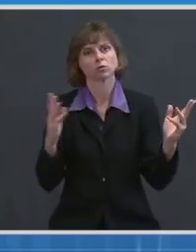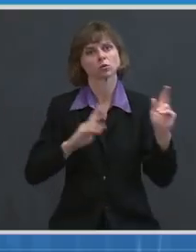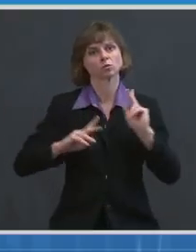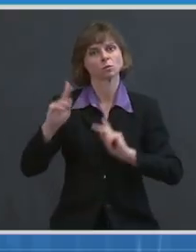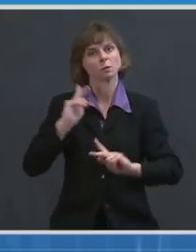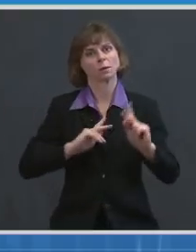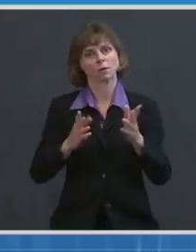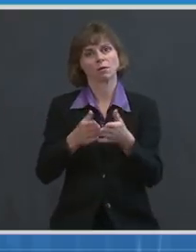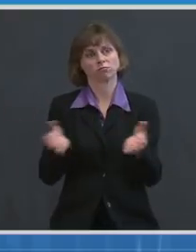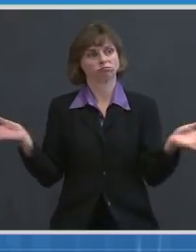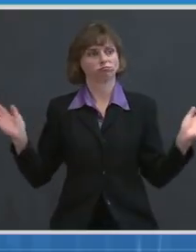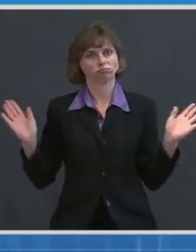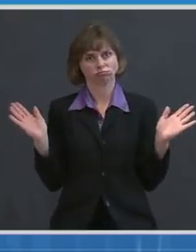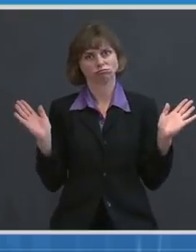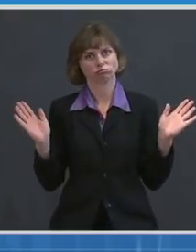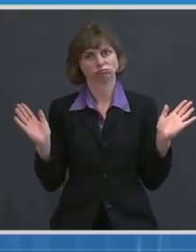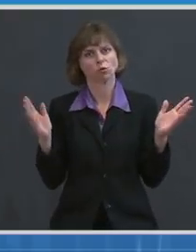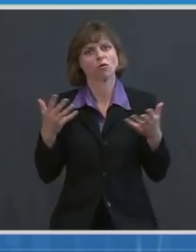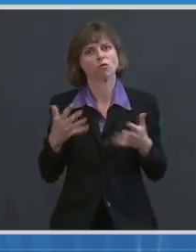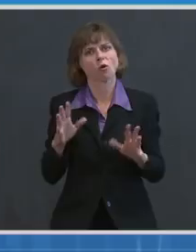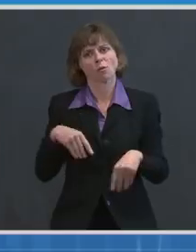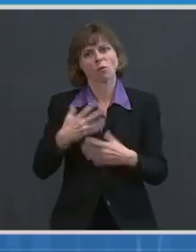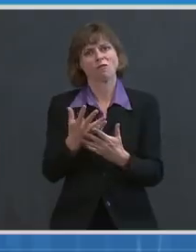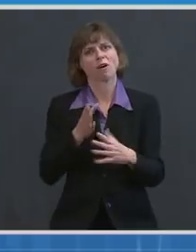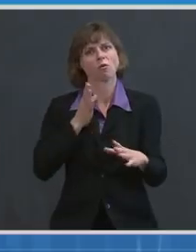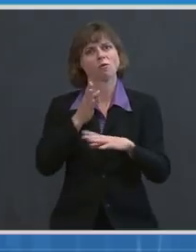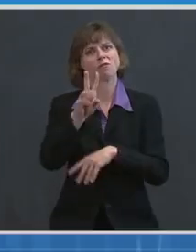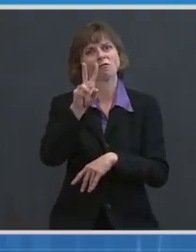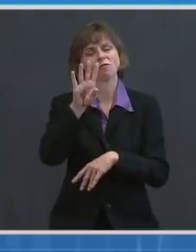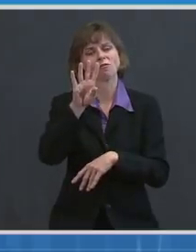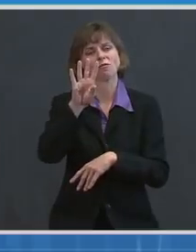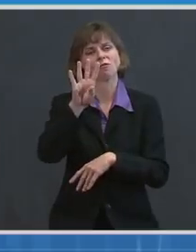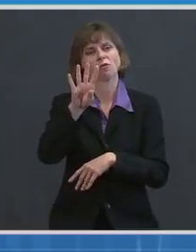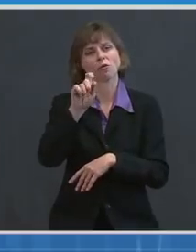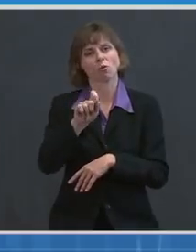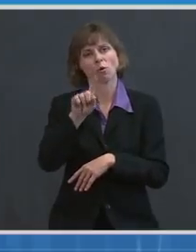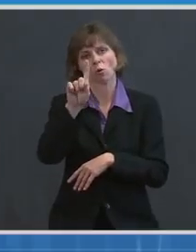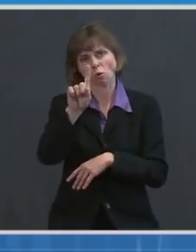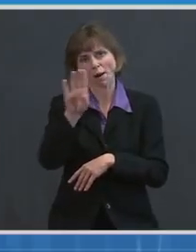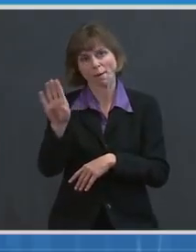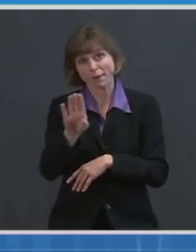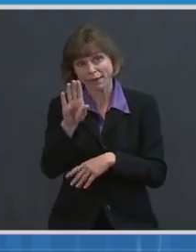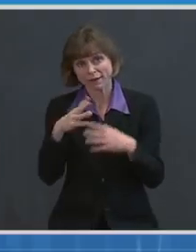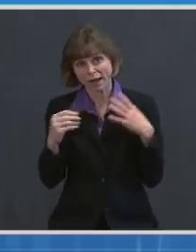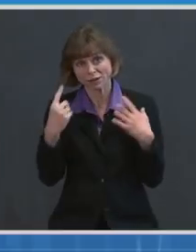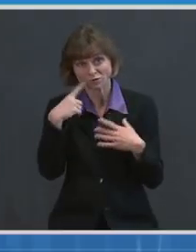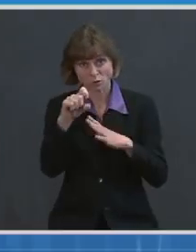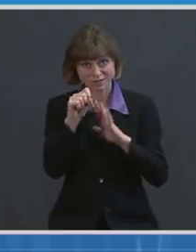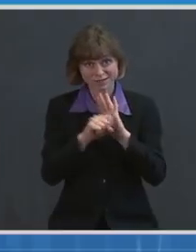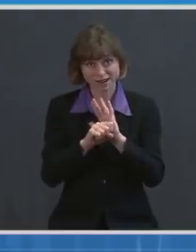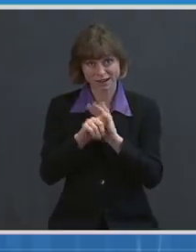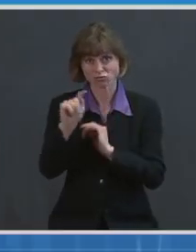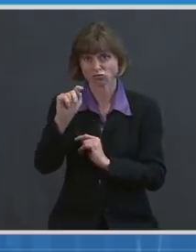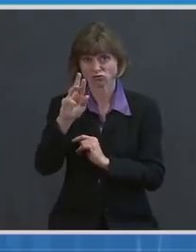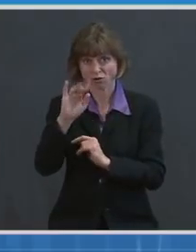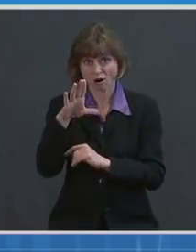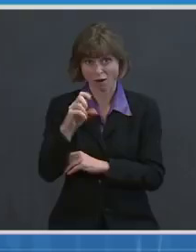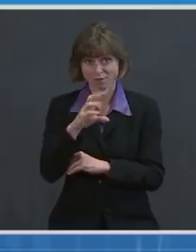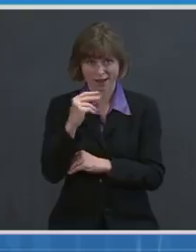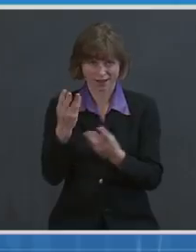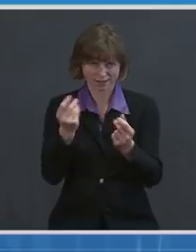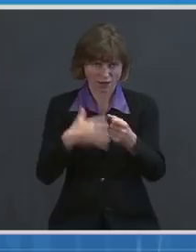already provided more than $4.1 billion to states, tribes, and territories to support more